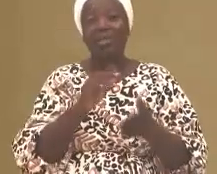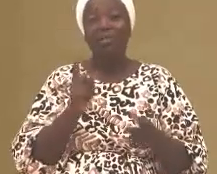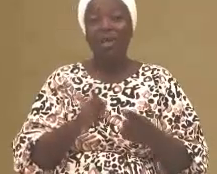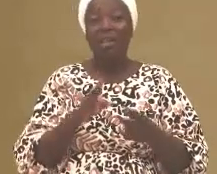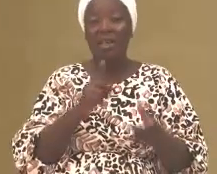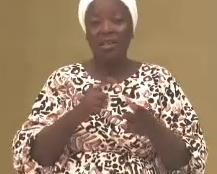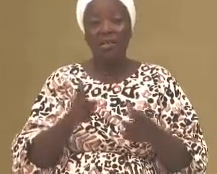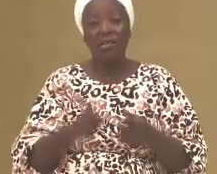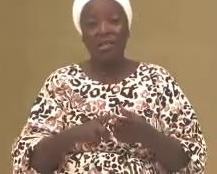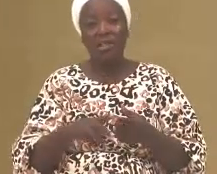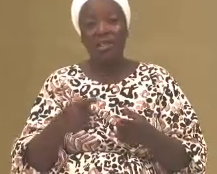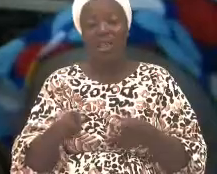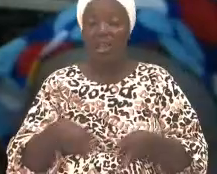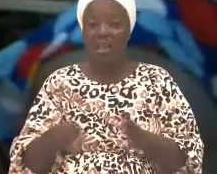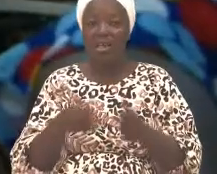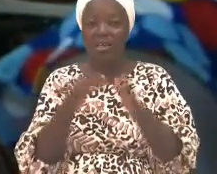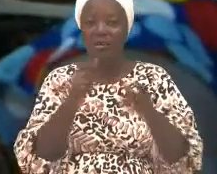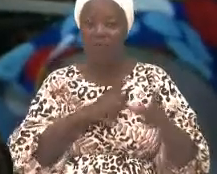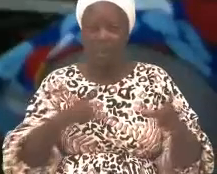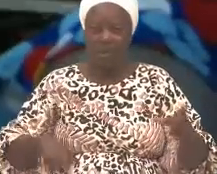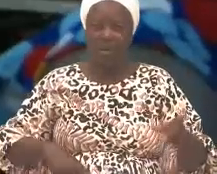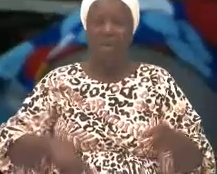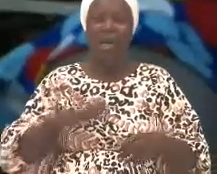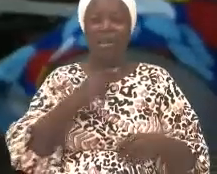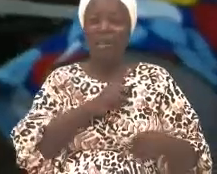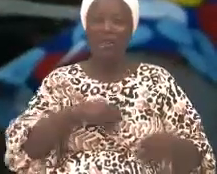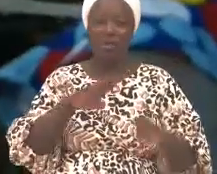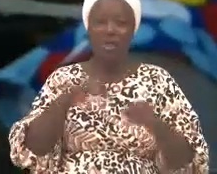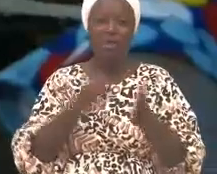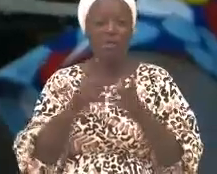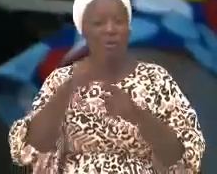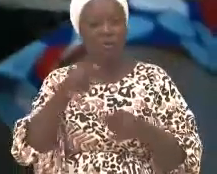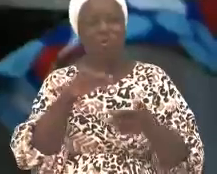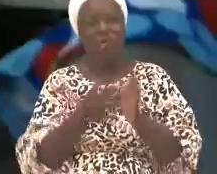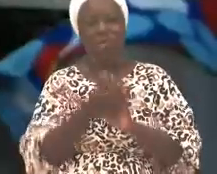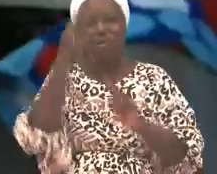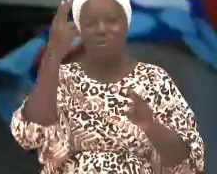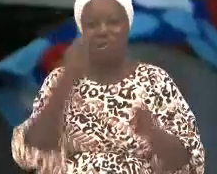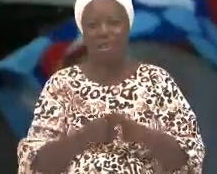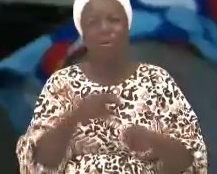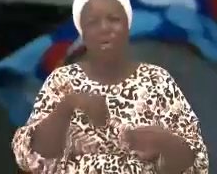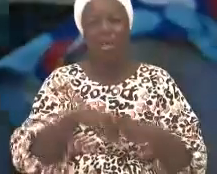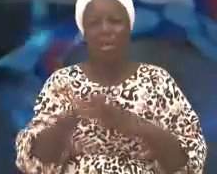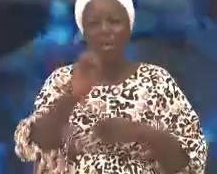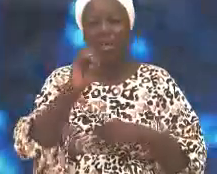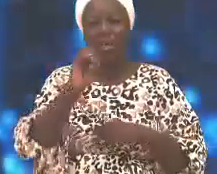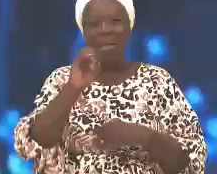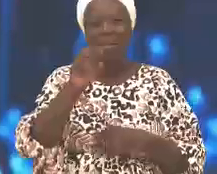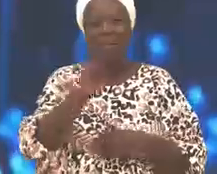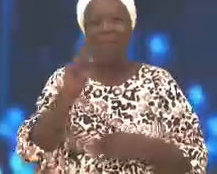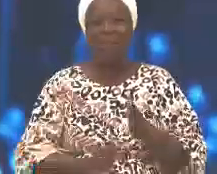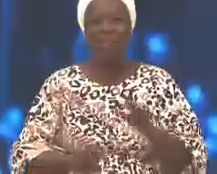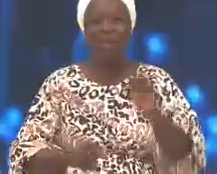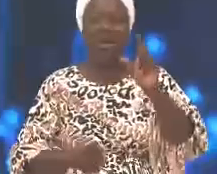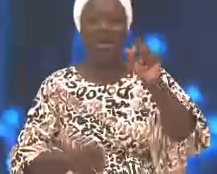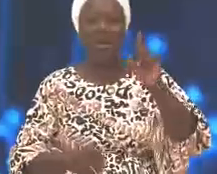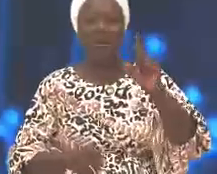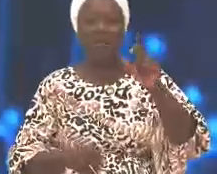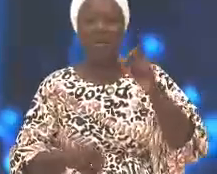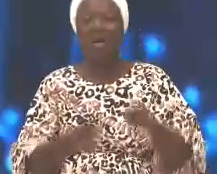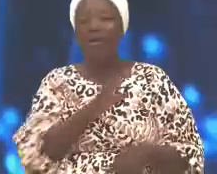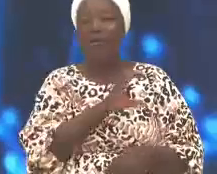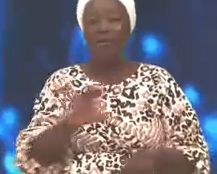will give it to you in Jesus' name. Look at Ezekiel chapter 11, and I'm reading from verse 19. And